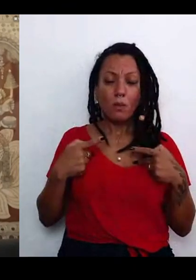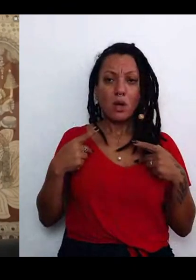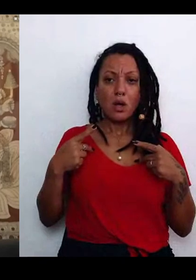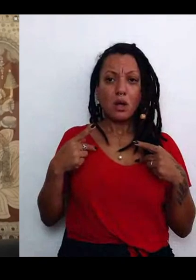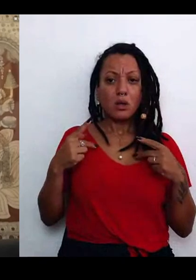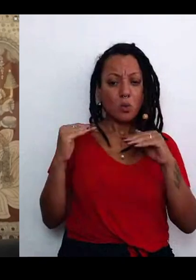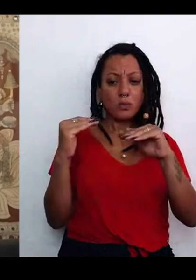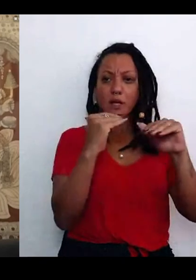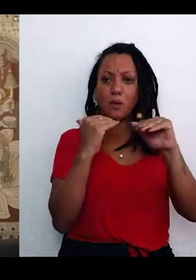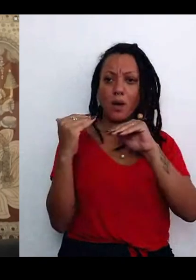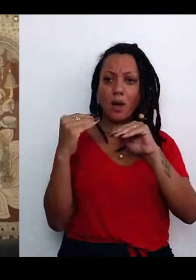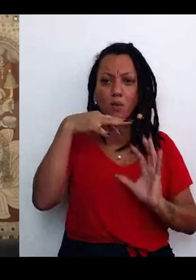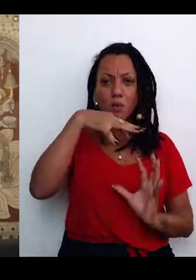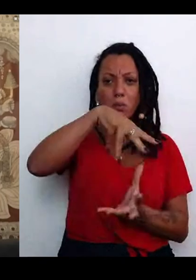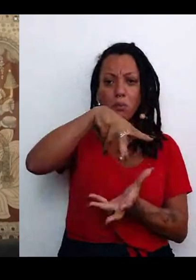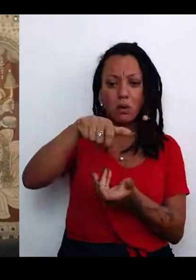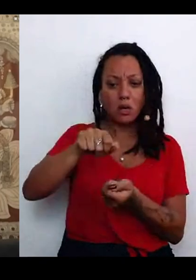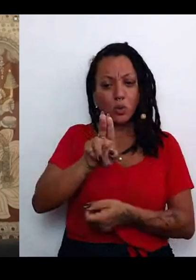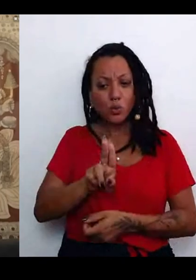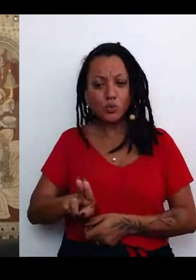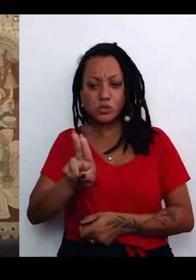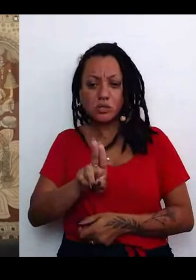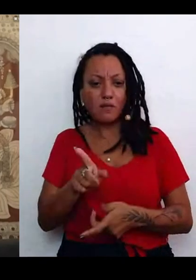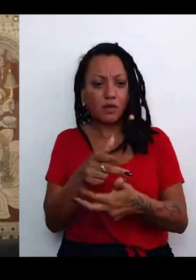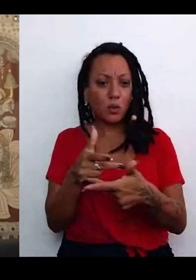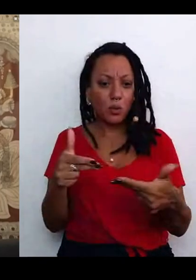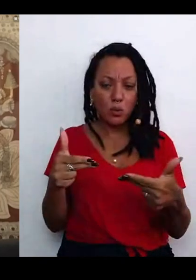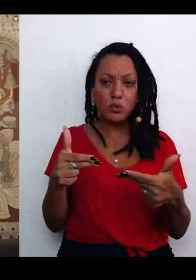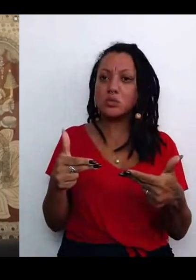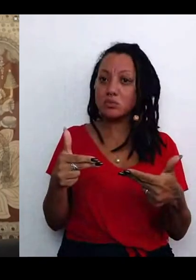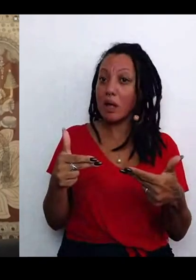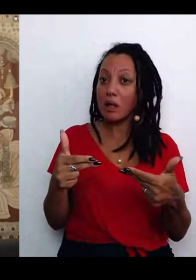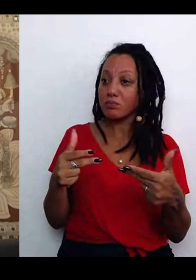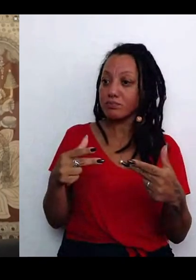commons and in India land was a